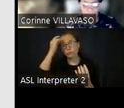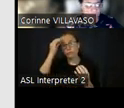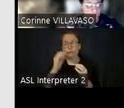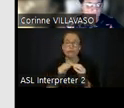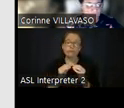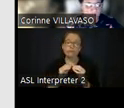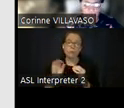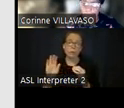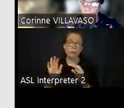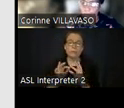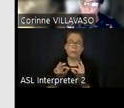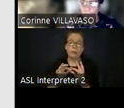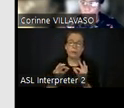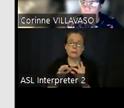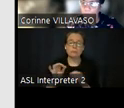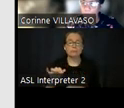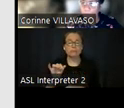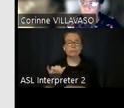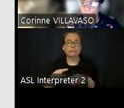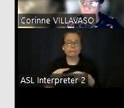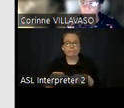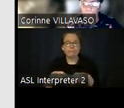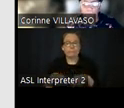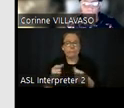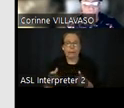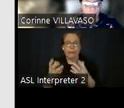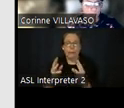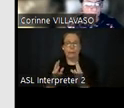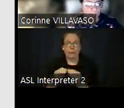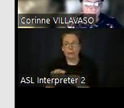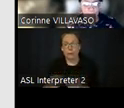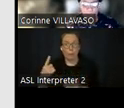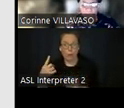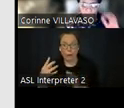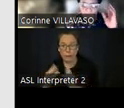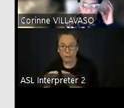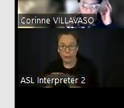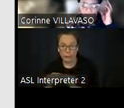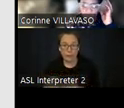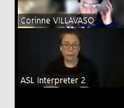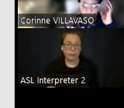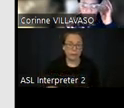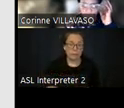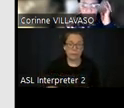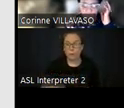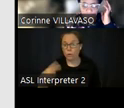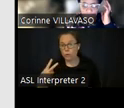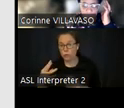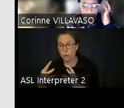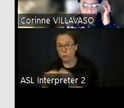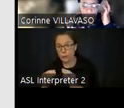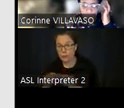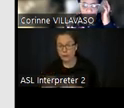comments, depending on how many meetings. I mean, if it's one meeting and you have 50, or if it's two meetings and you have 50,